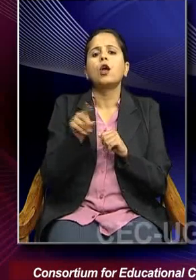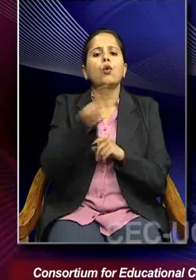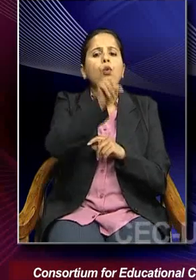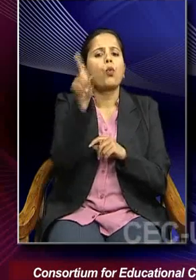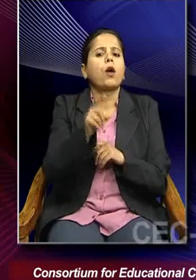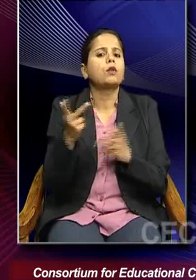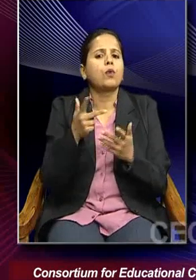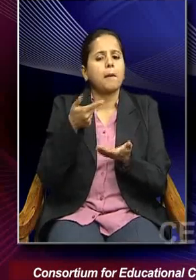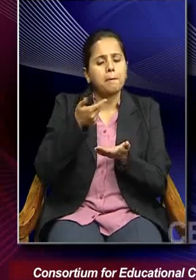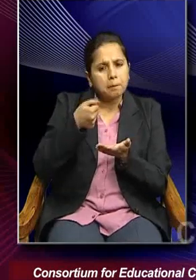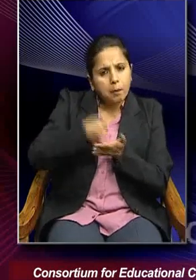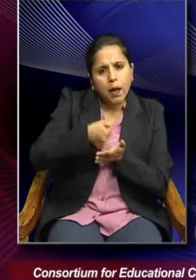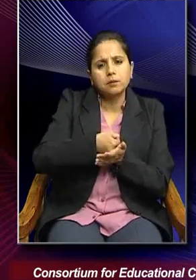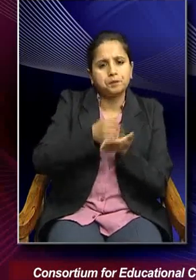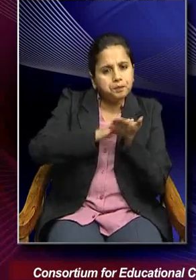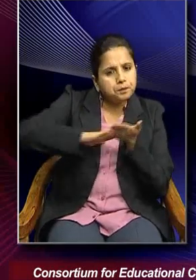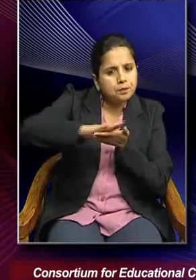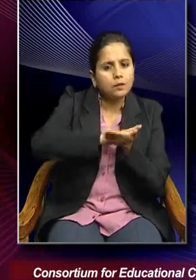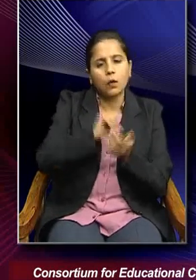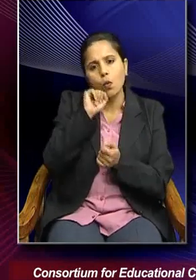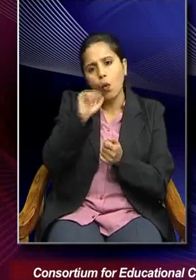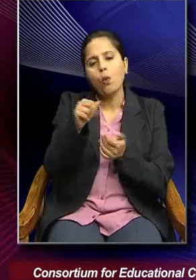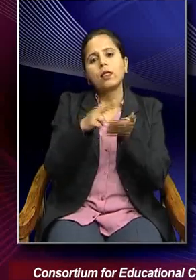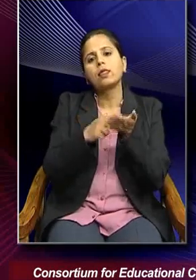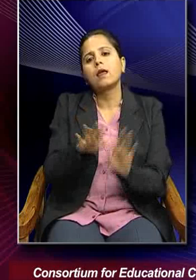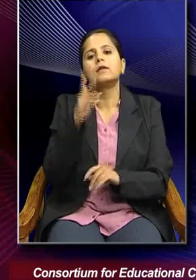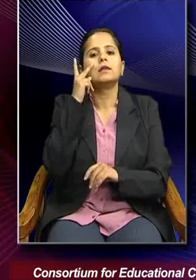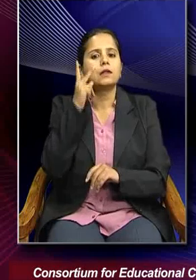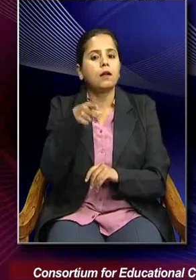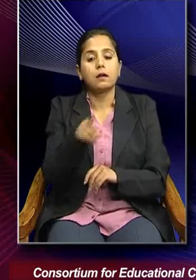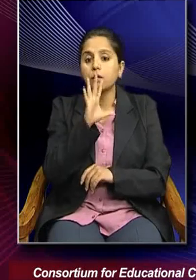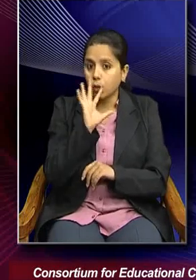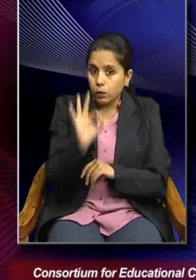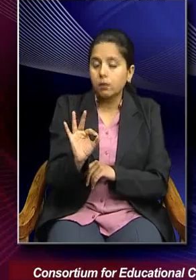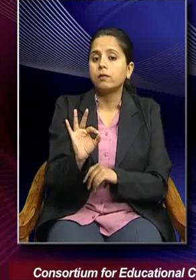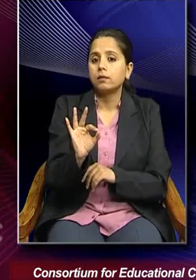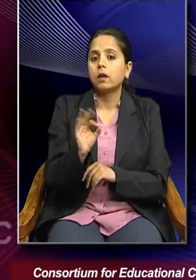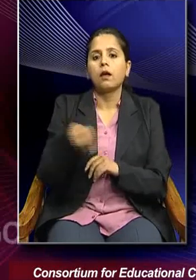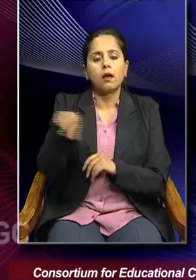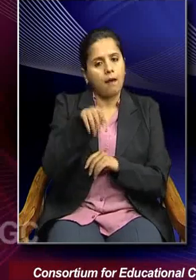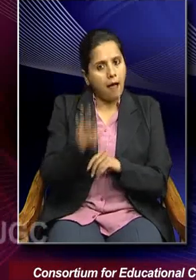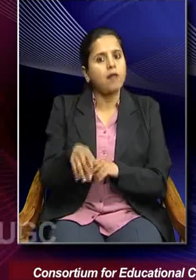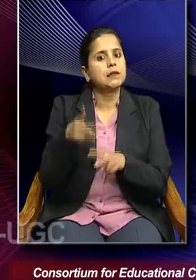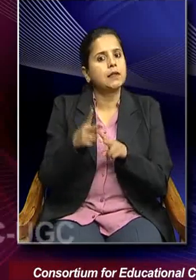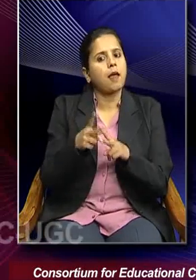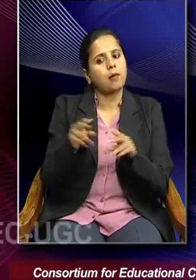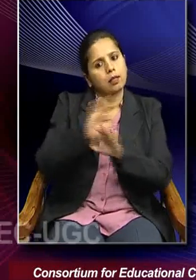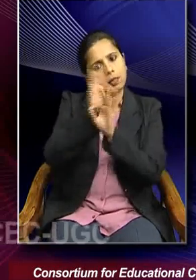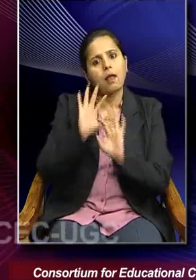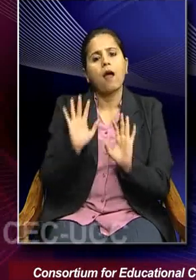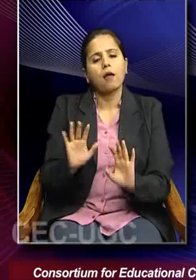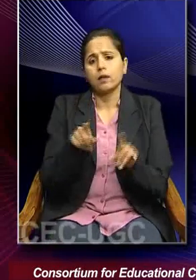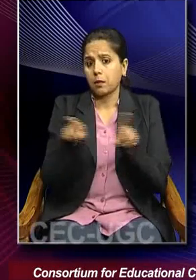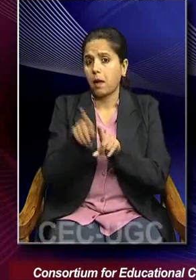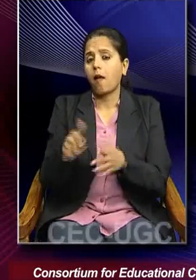questions regarding the nature of reality and existence. It